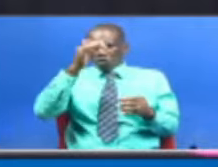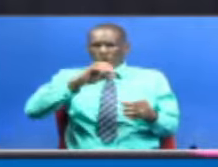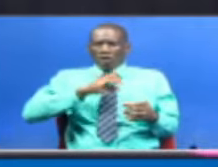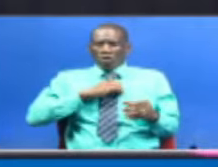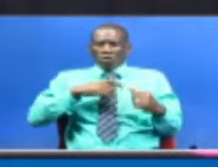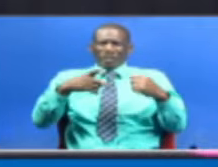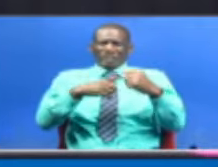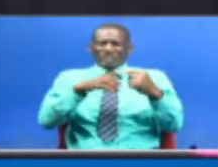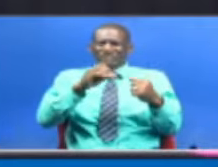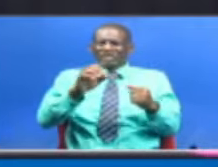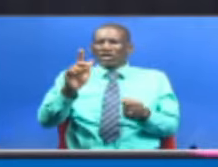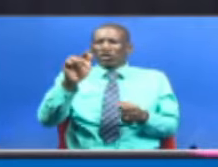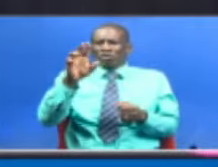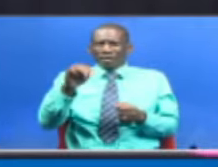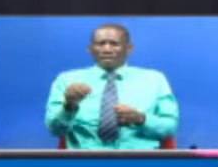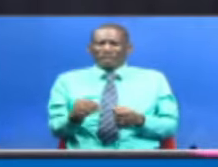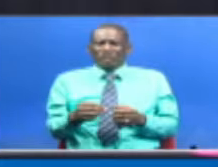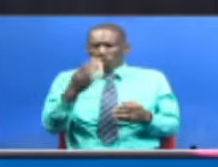600-kilometer